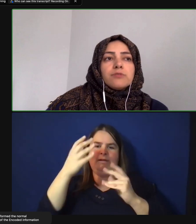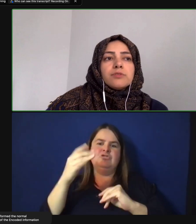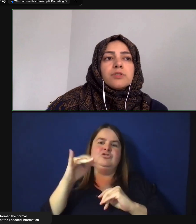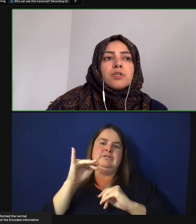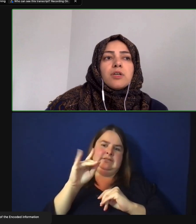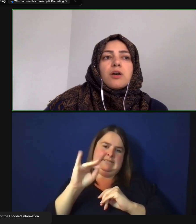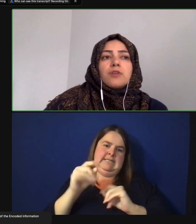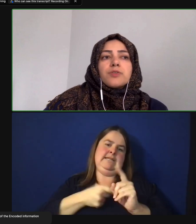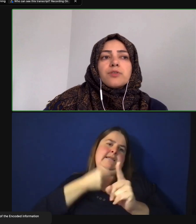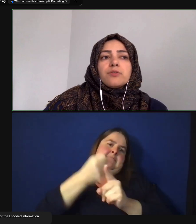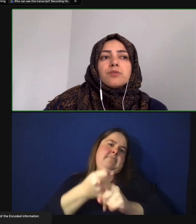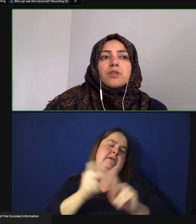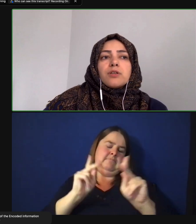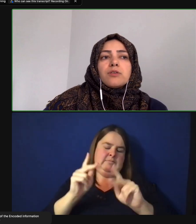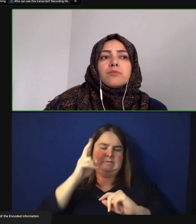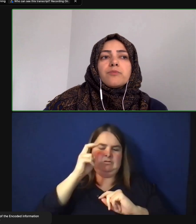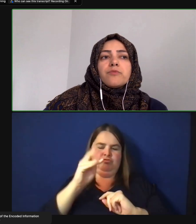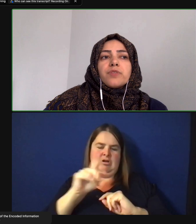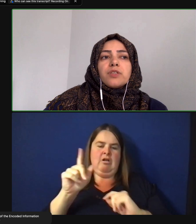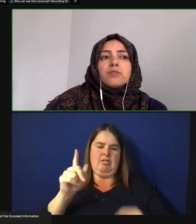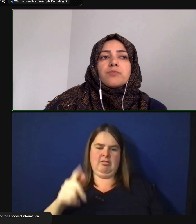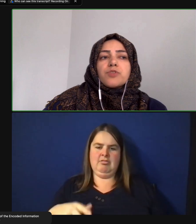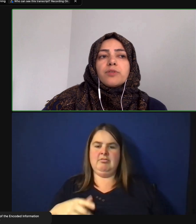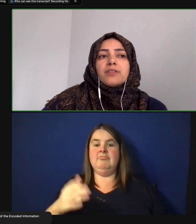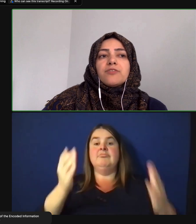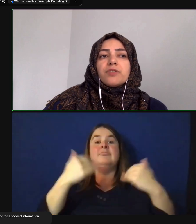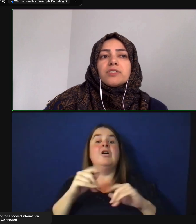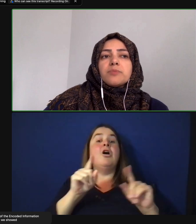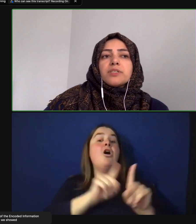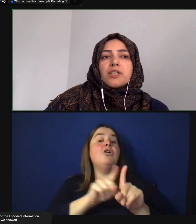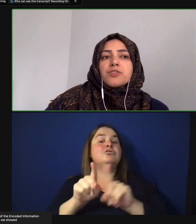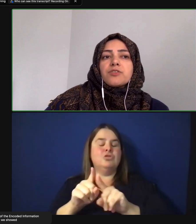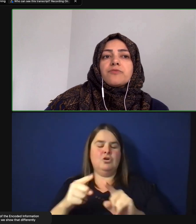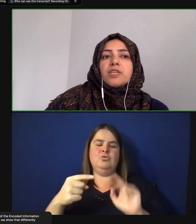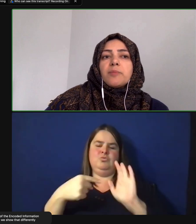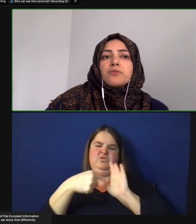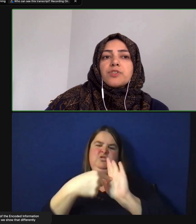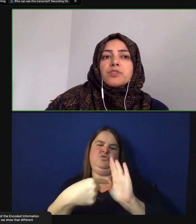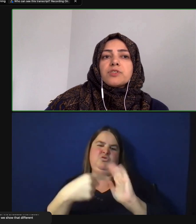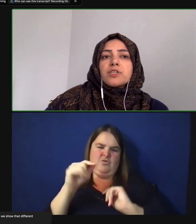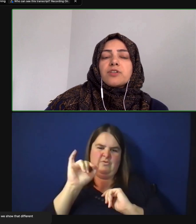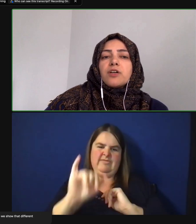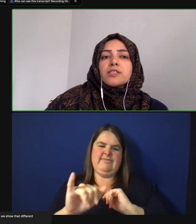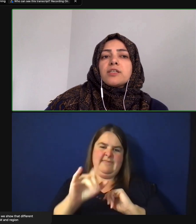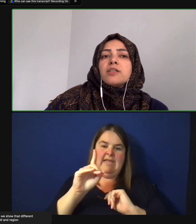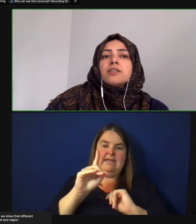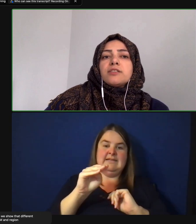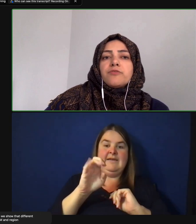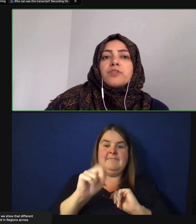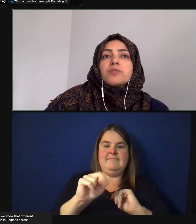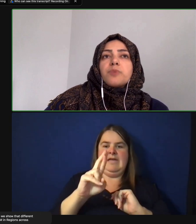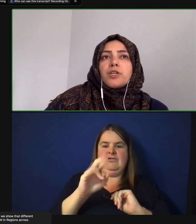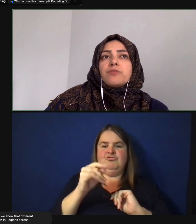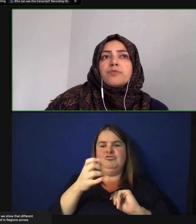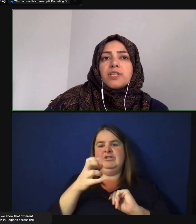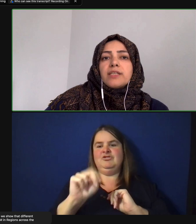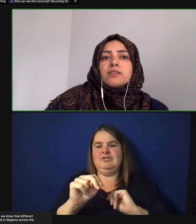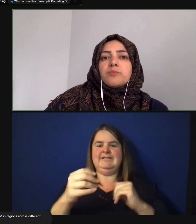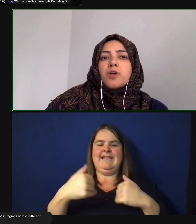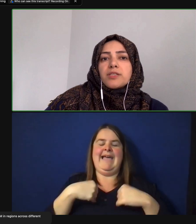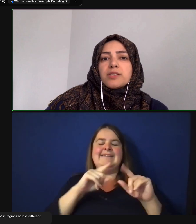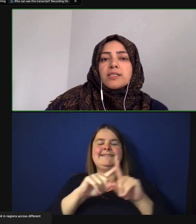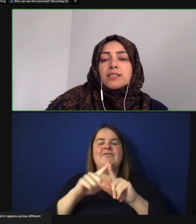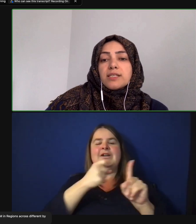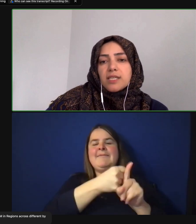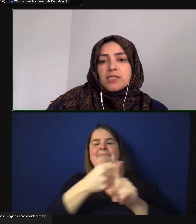recall. Also, we showed that different implications of DMN regions across different but